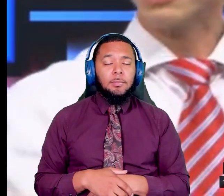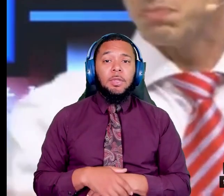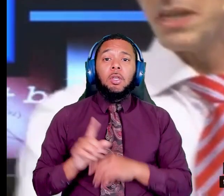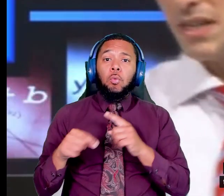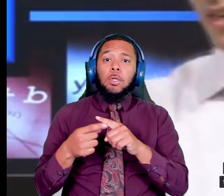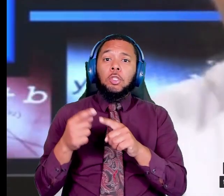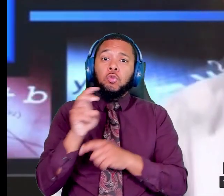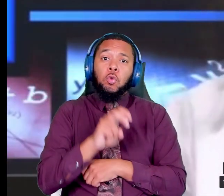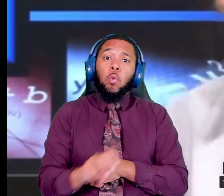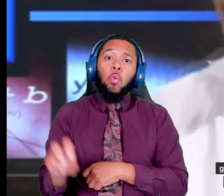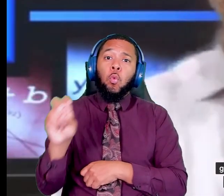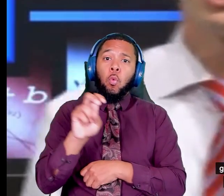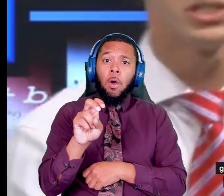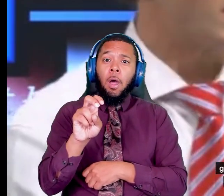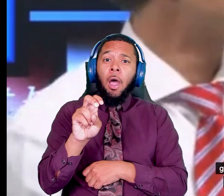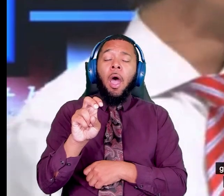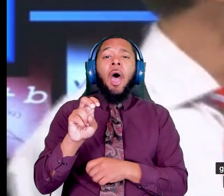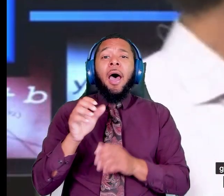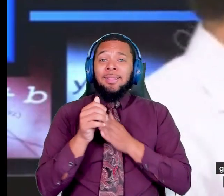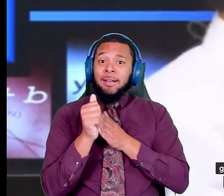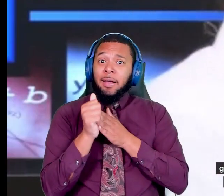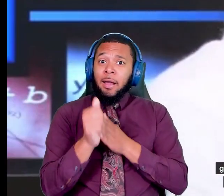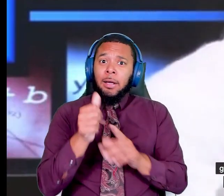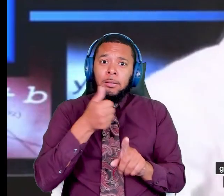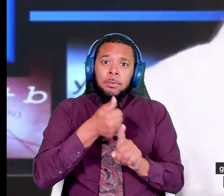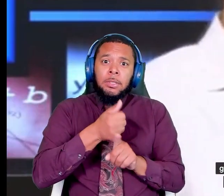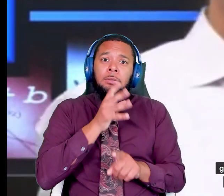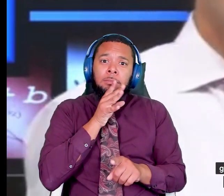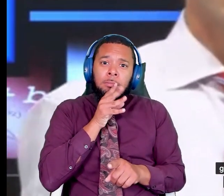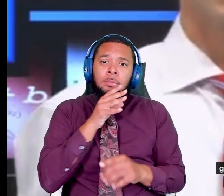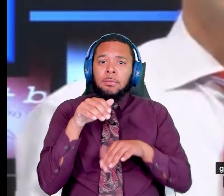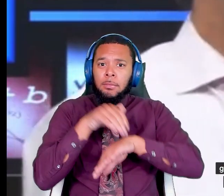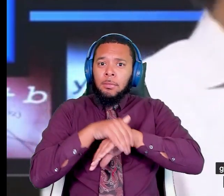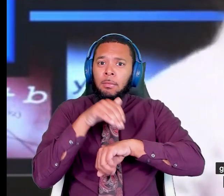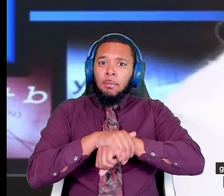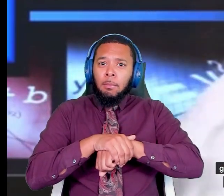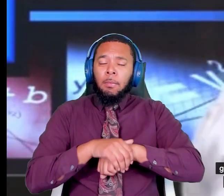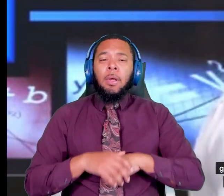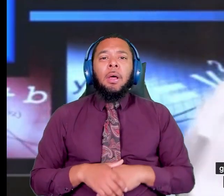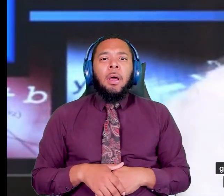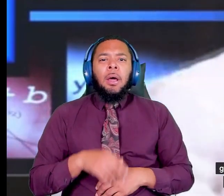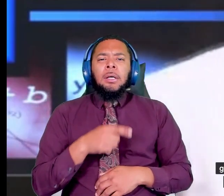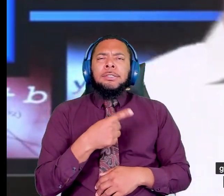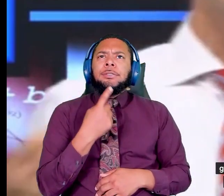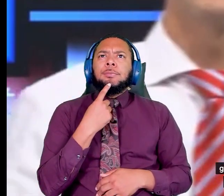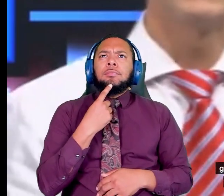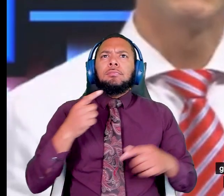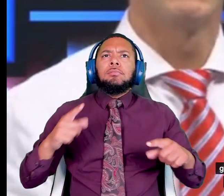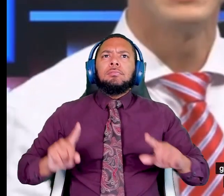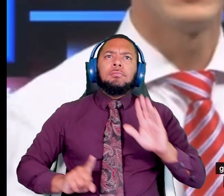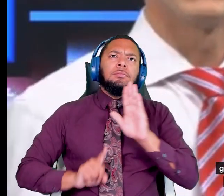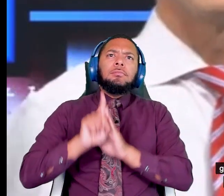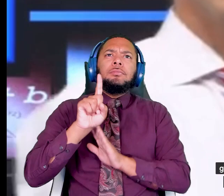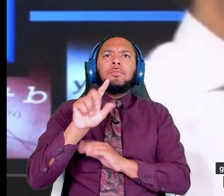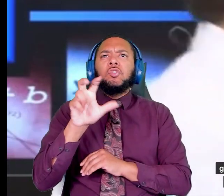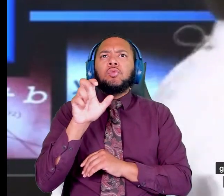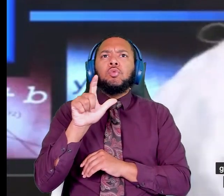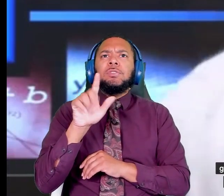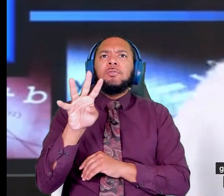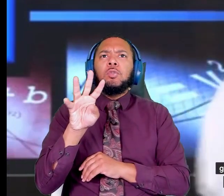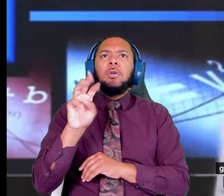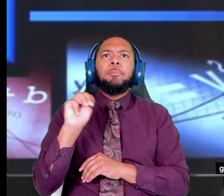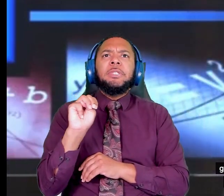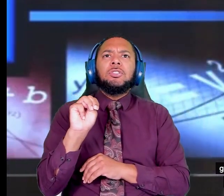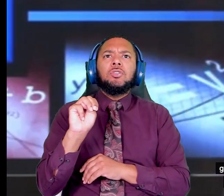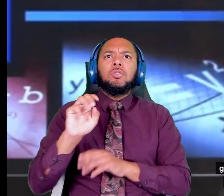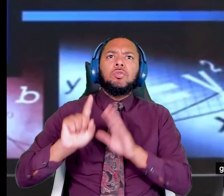an English-speaking tour guide, which is nice, and they say the Eiffel Tower is 324 meters